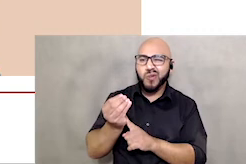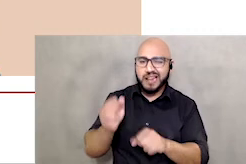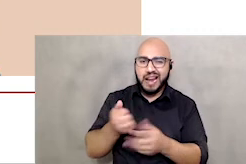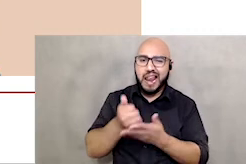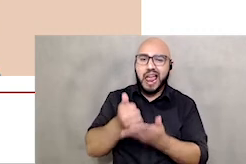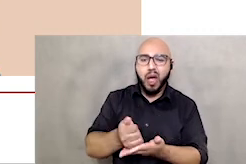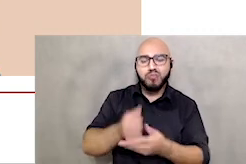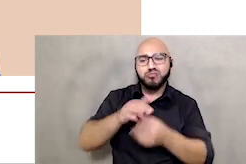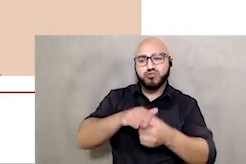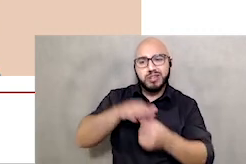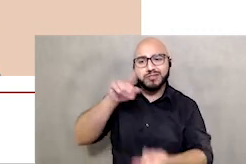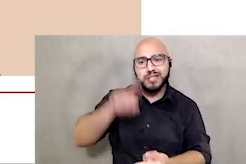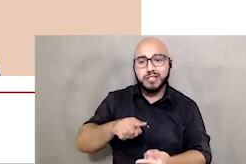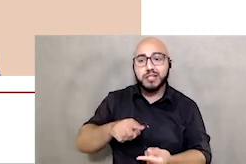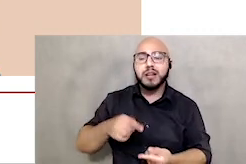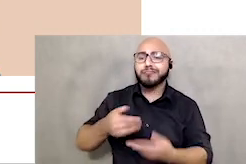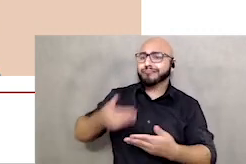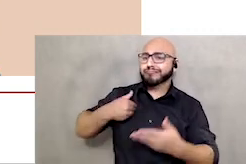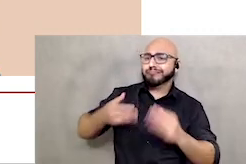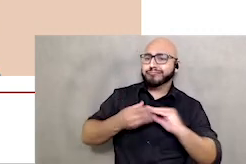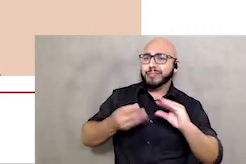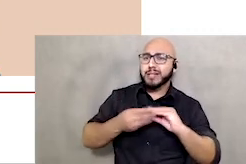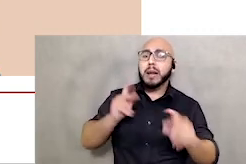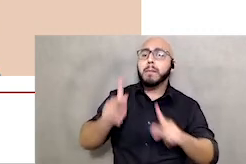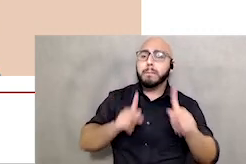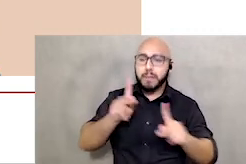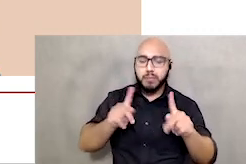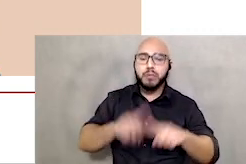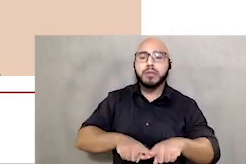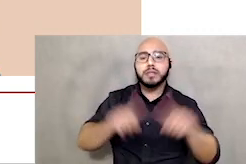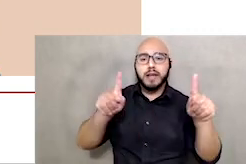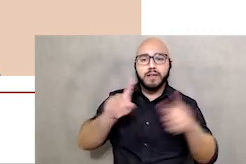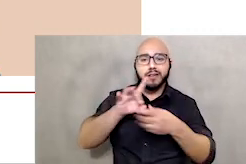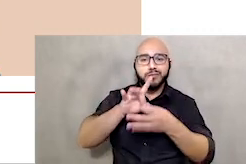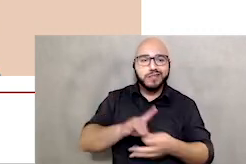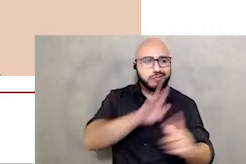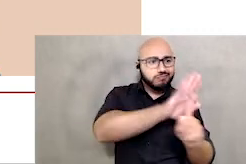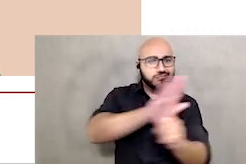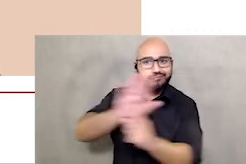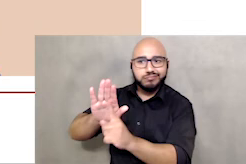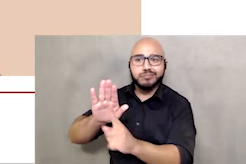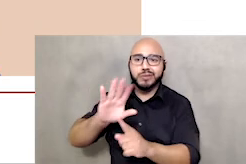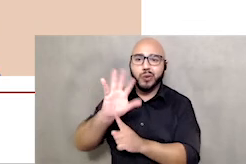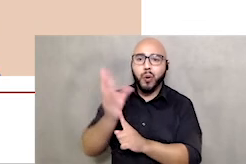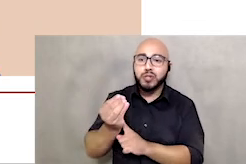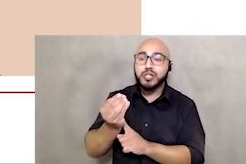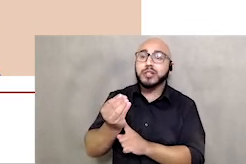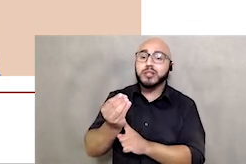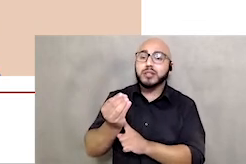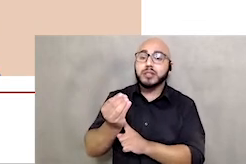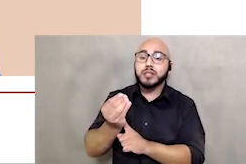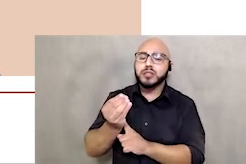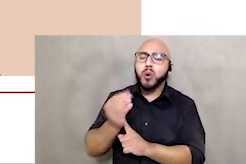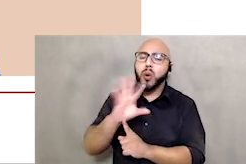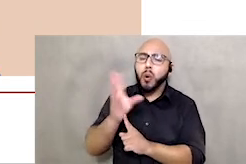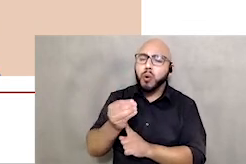reduction. As we mentioned earlier, people are different even within cultures. So, to reduce stress in a culturally inclusive way,